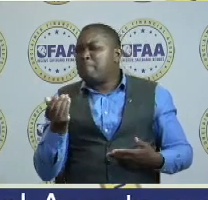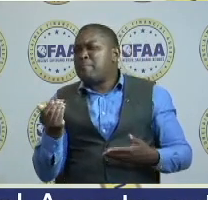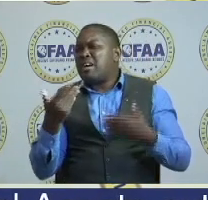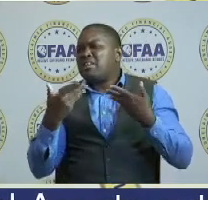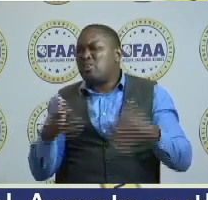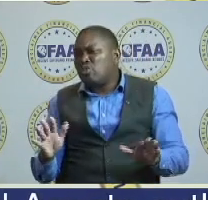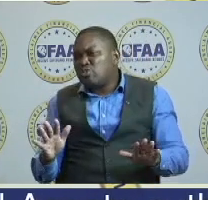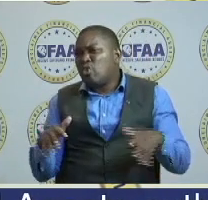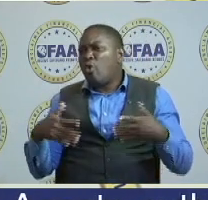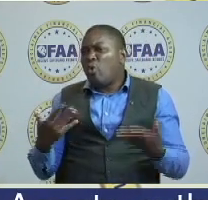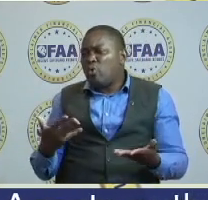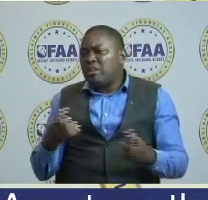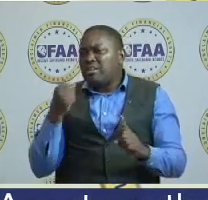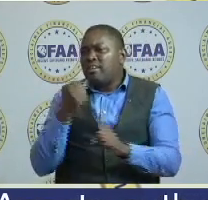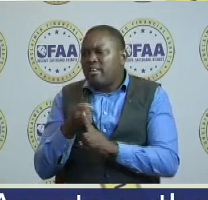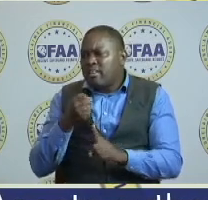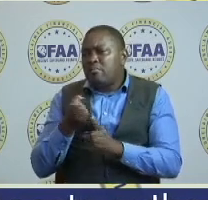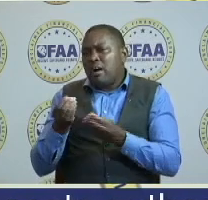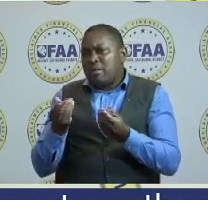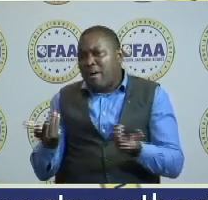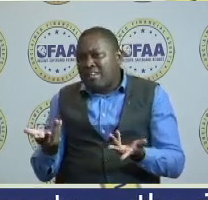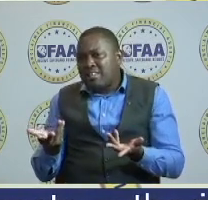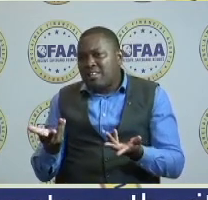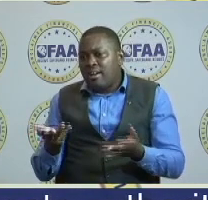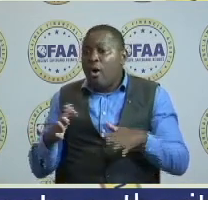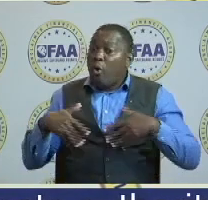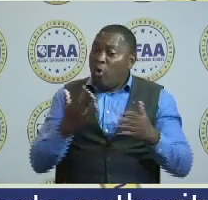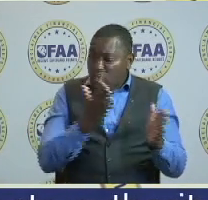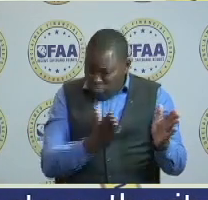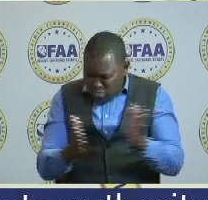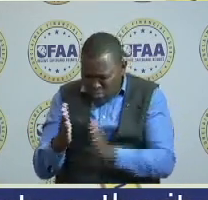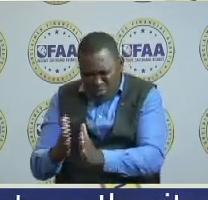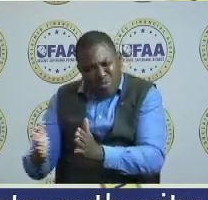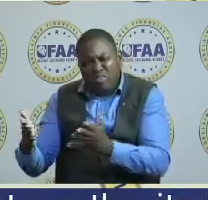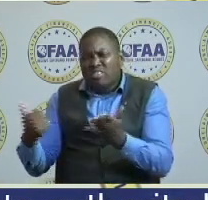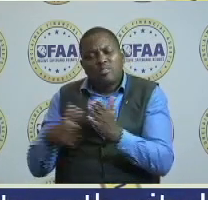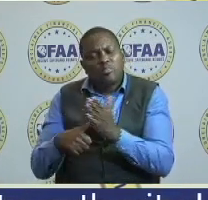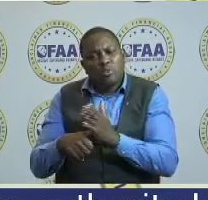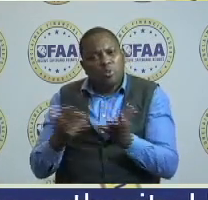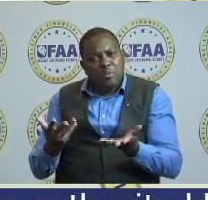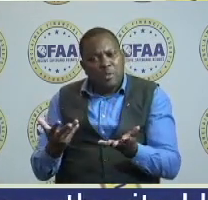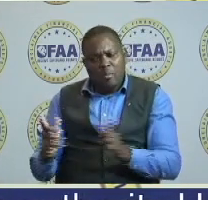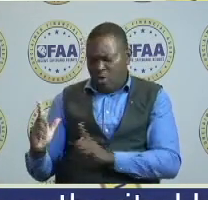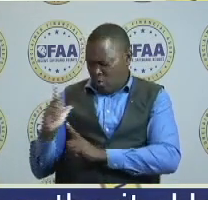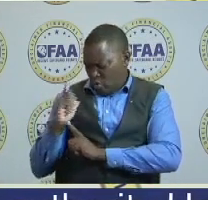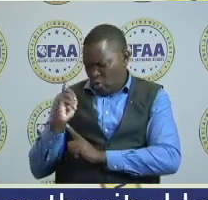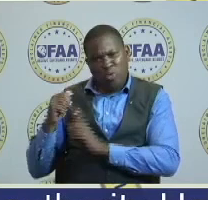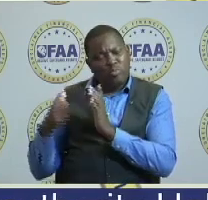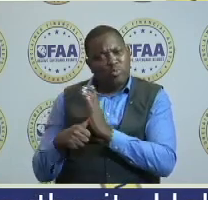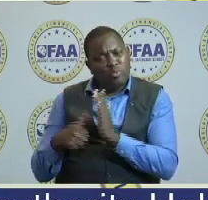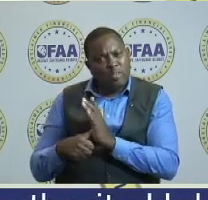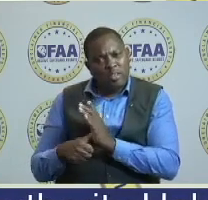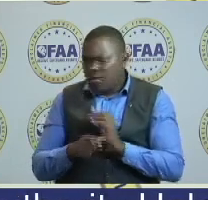your liquidity and on your business? Is it procedural and processes? Is it laws? Is it your own